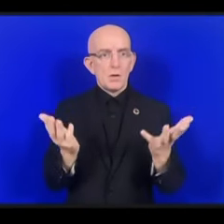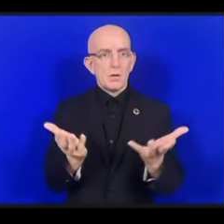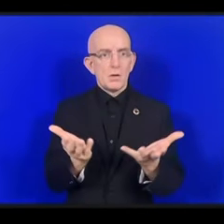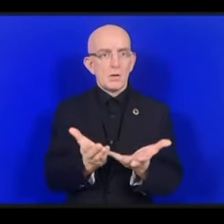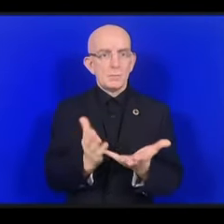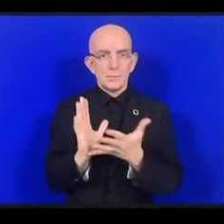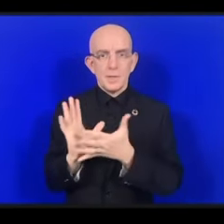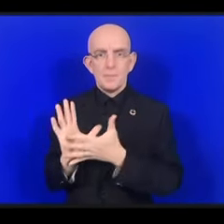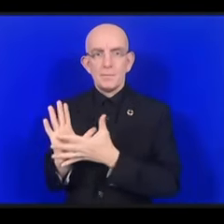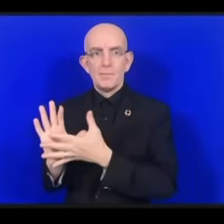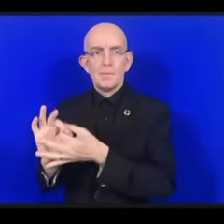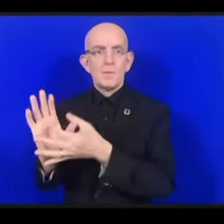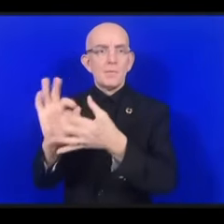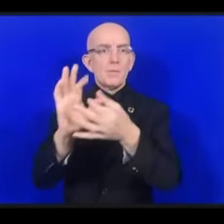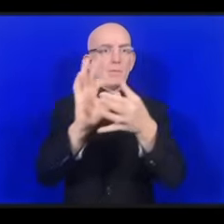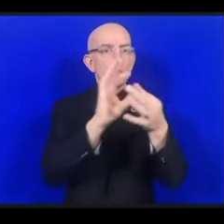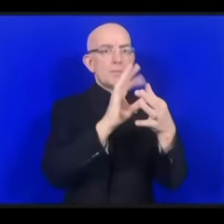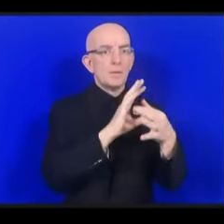all people can